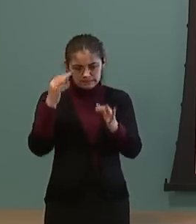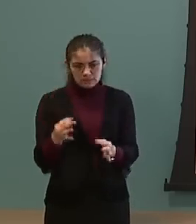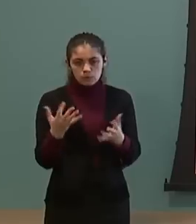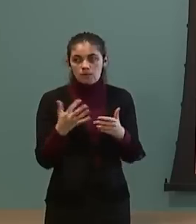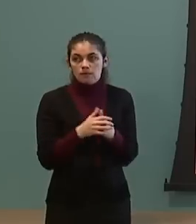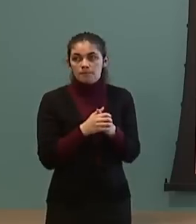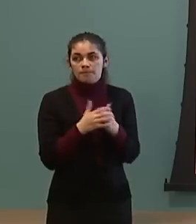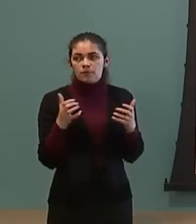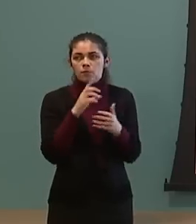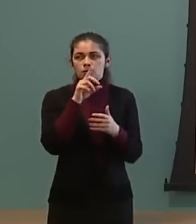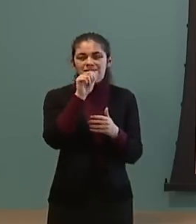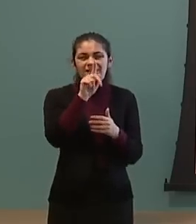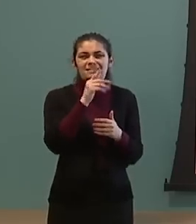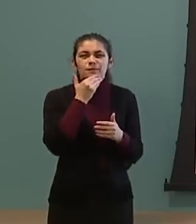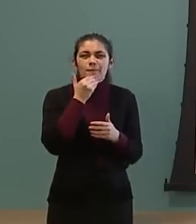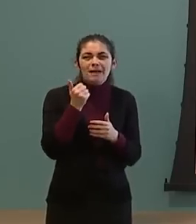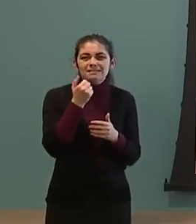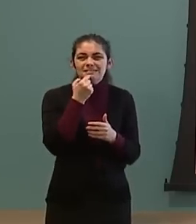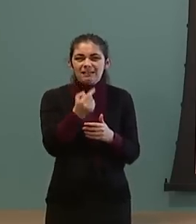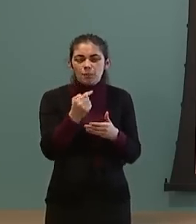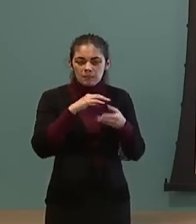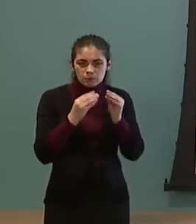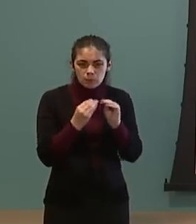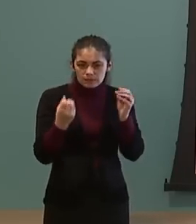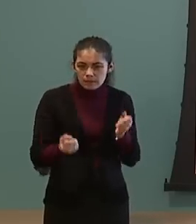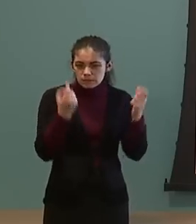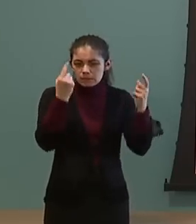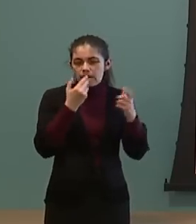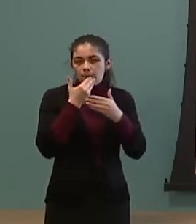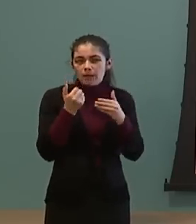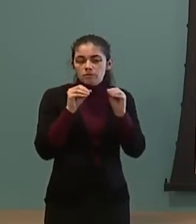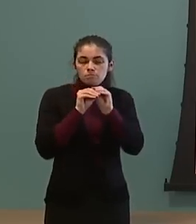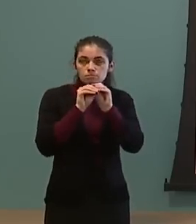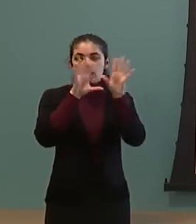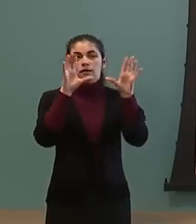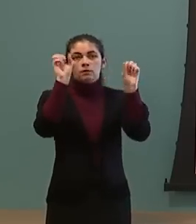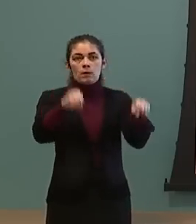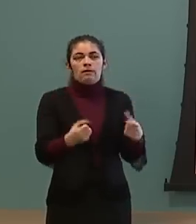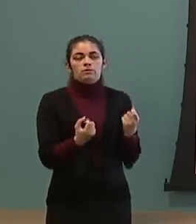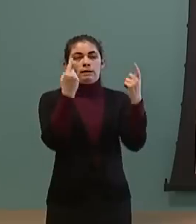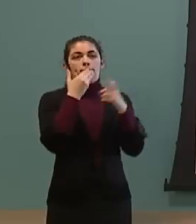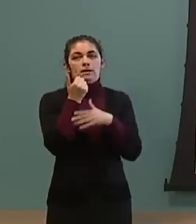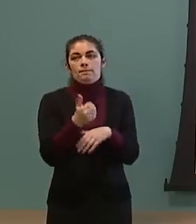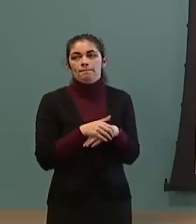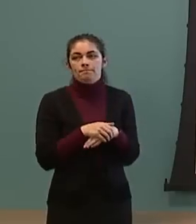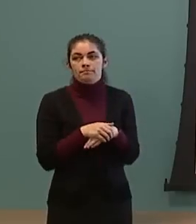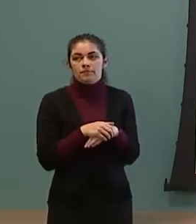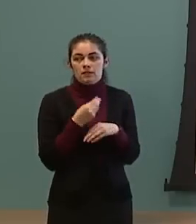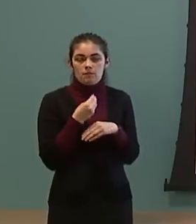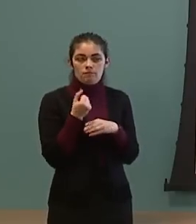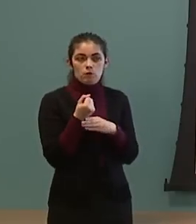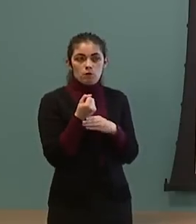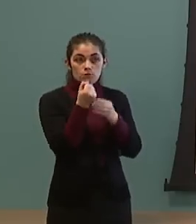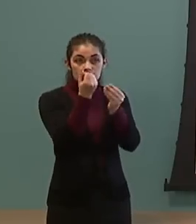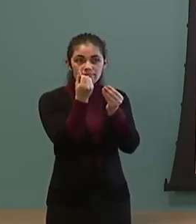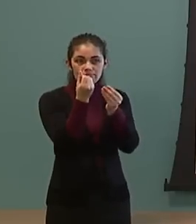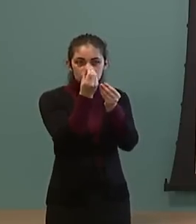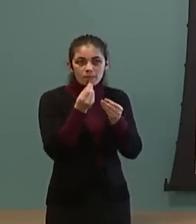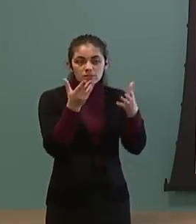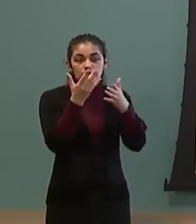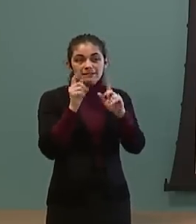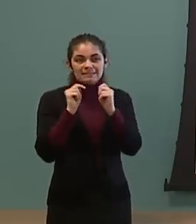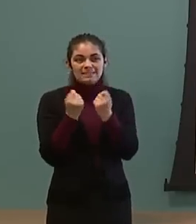about what data would be the best to tell the story, and we want to give you as much as we possibly can. So I'm going to give you a few pieces today that